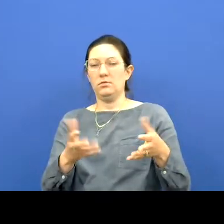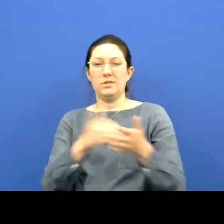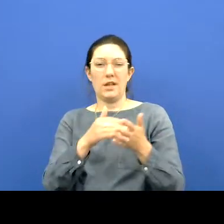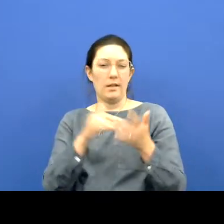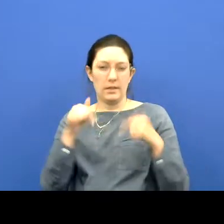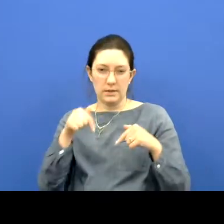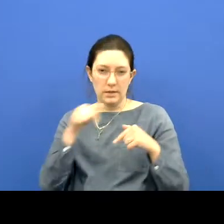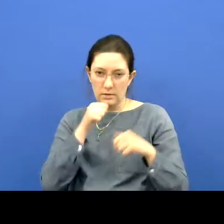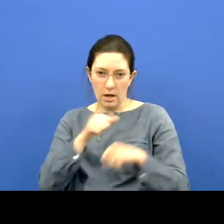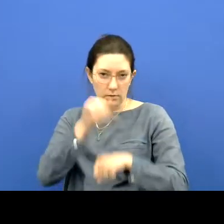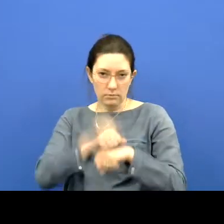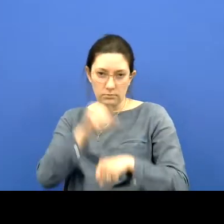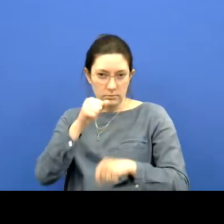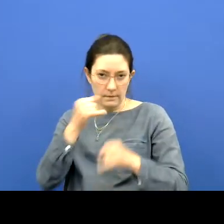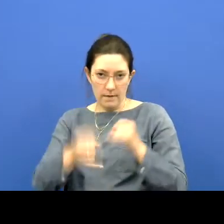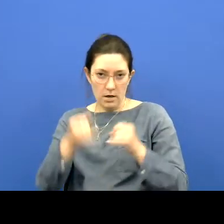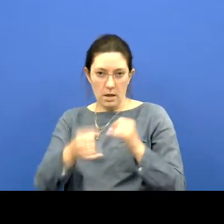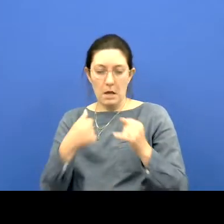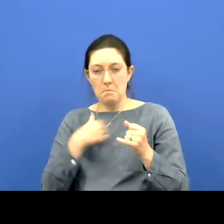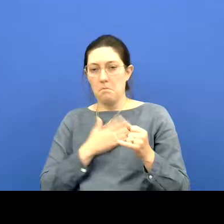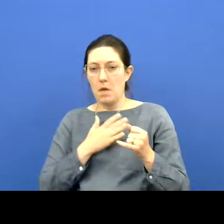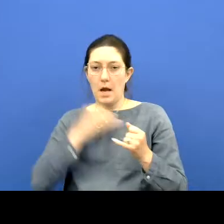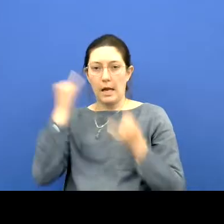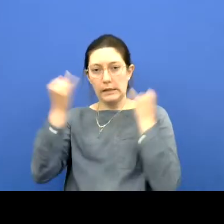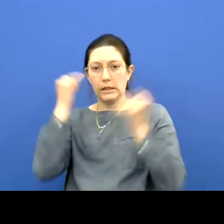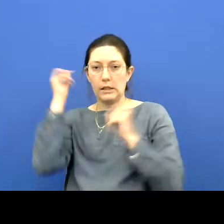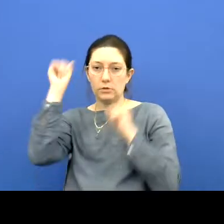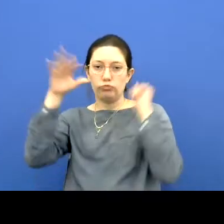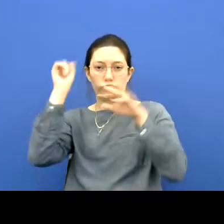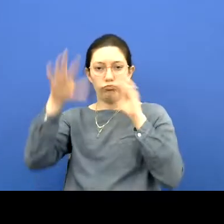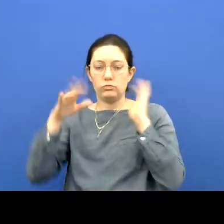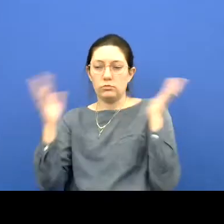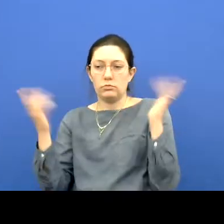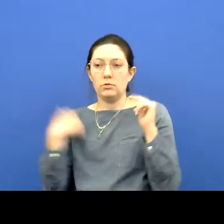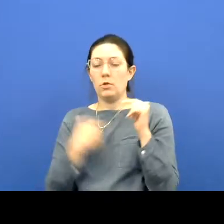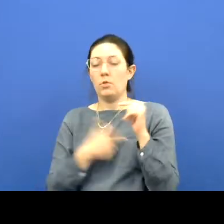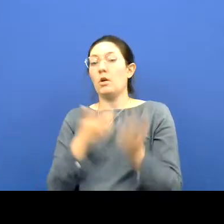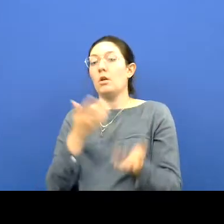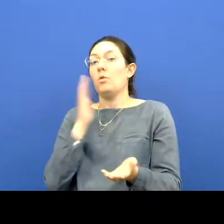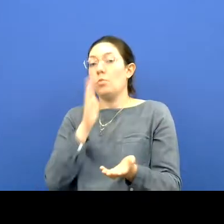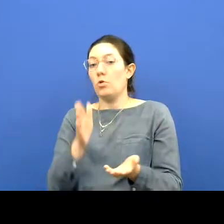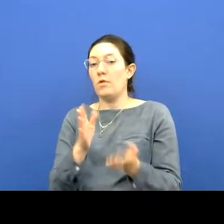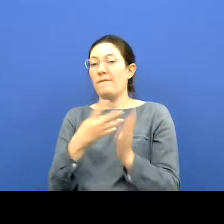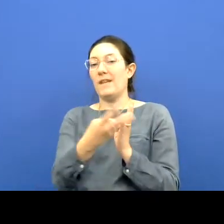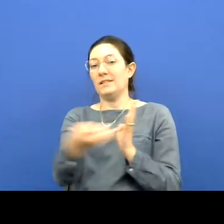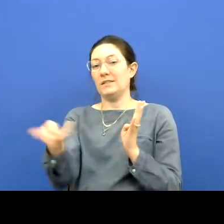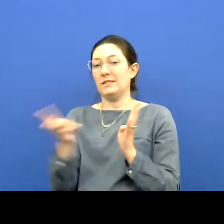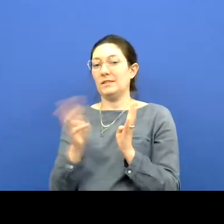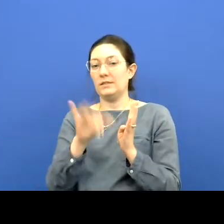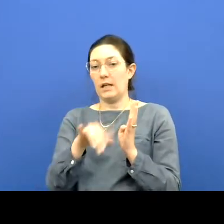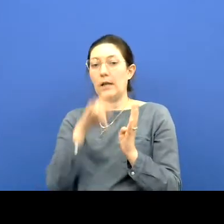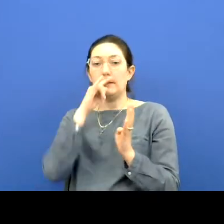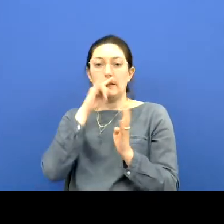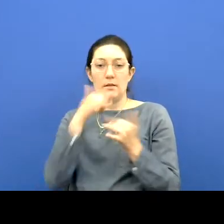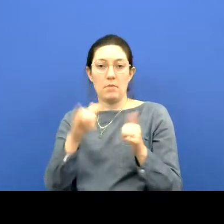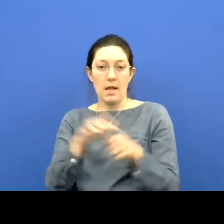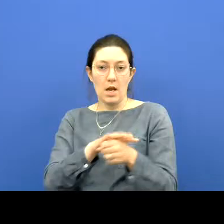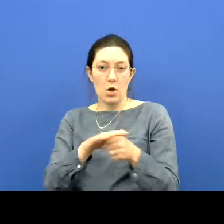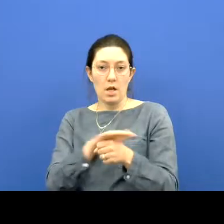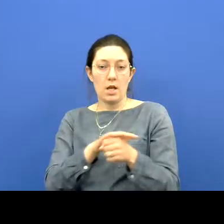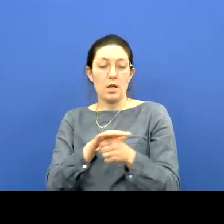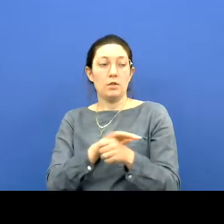this is in any way final. These are just some initial ideas. We would essentially kind of fence that off as a kids' play area. So when we do